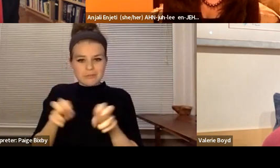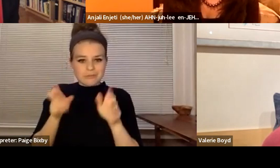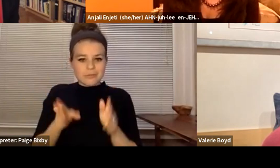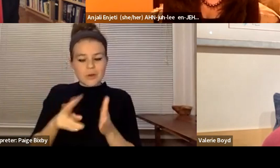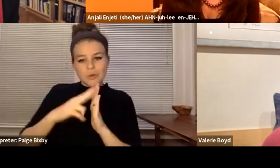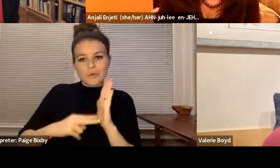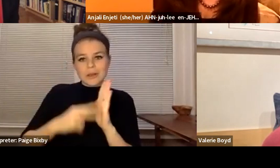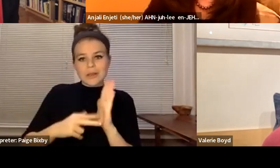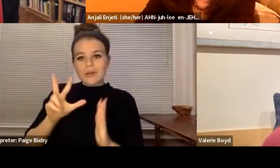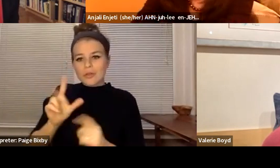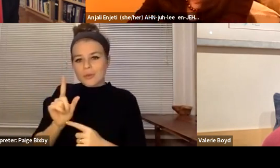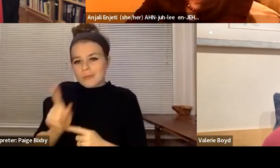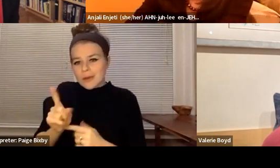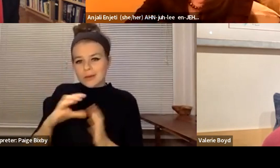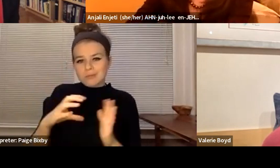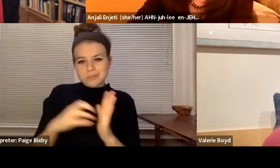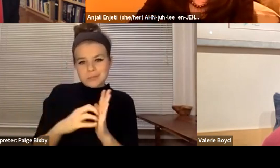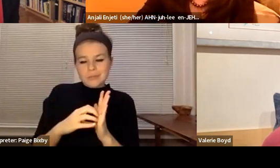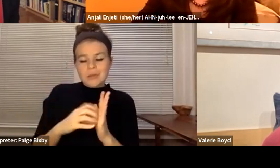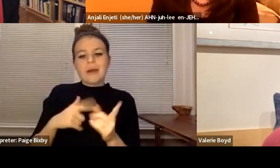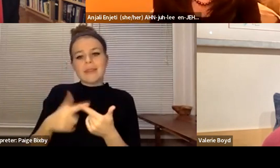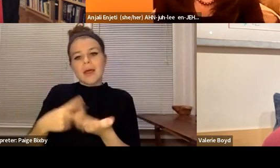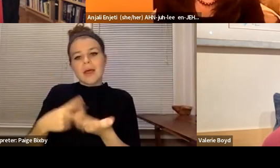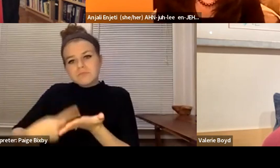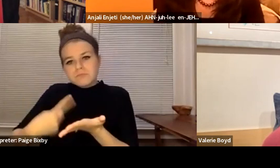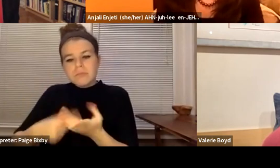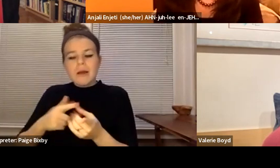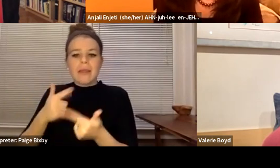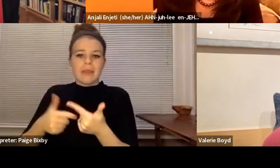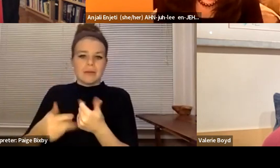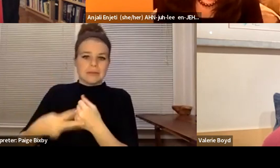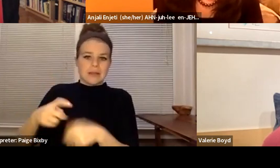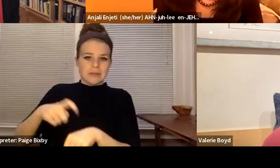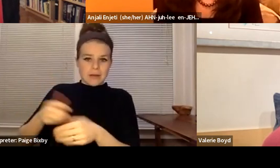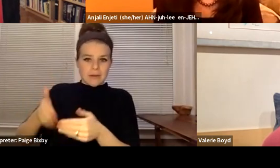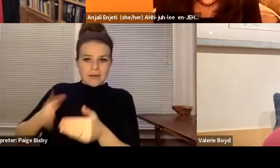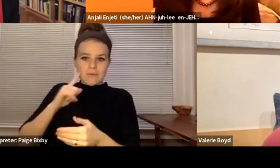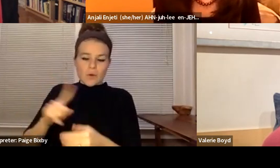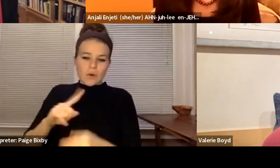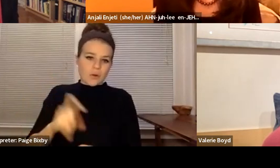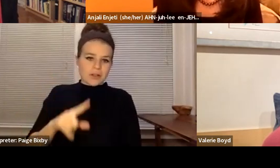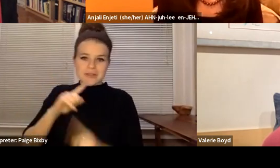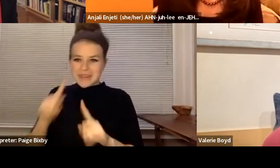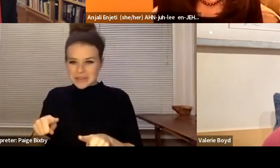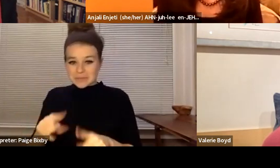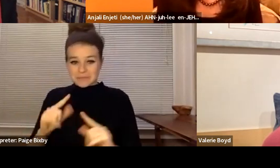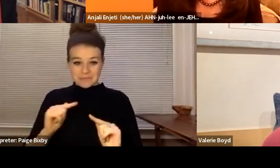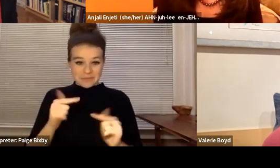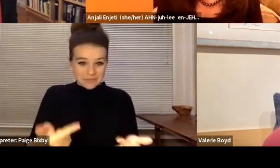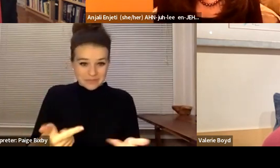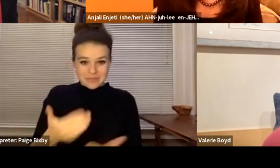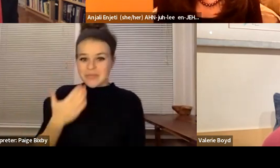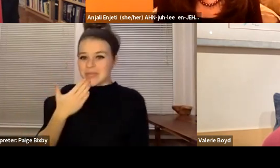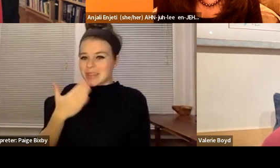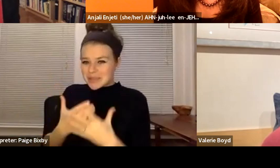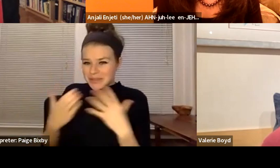a 3-minute excerpt and we'll get into questions and we'll save time at the end for some Q&A. I'd like to turn it over to you. Thank you so